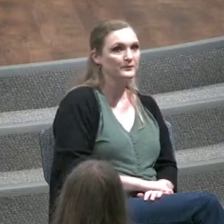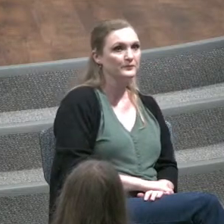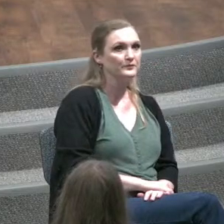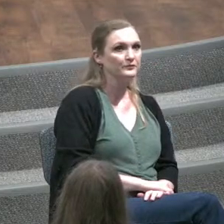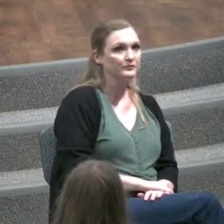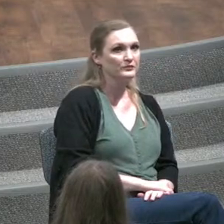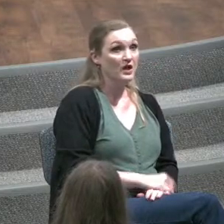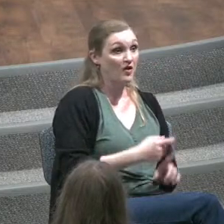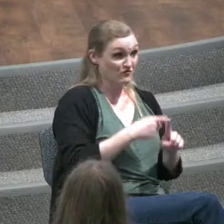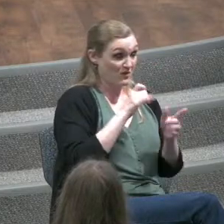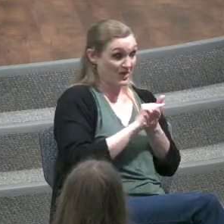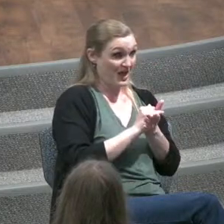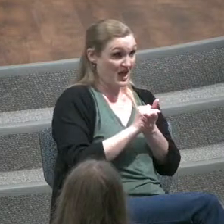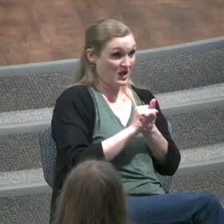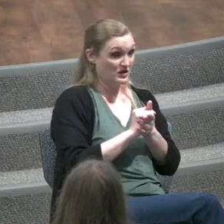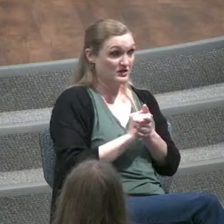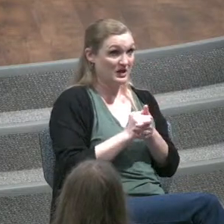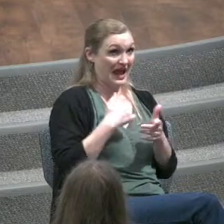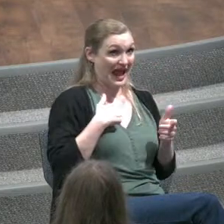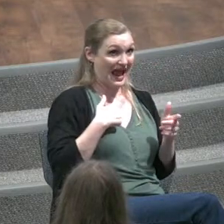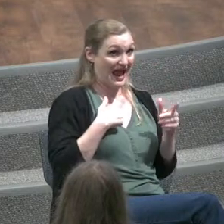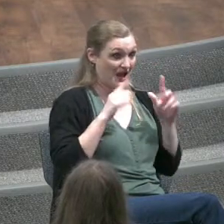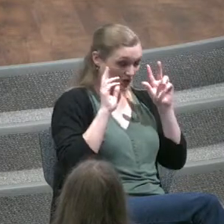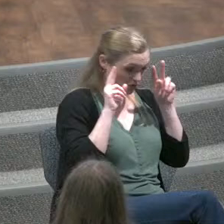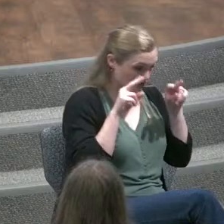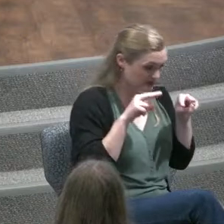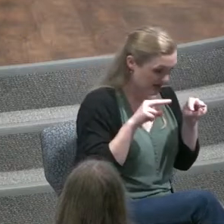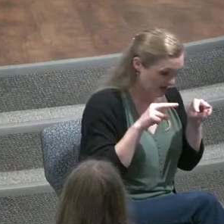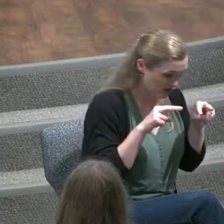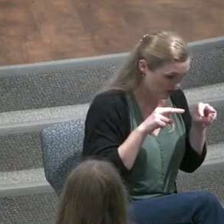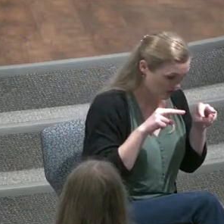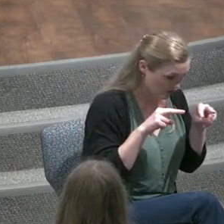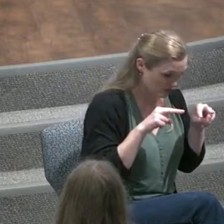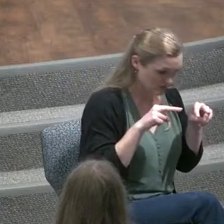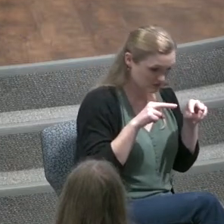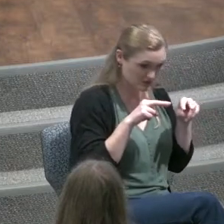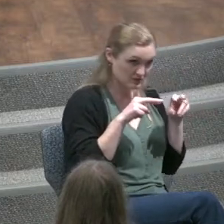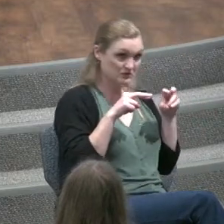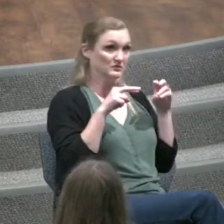mountain. From that road, I took this picture down of the,